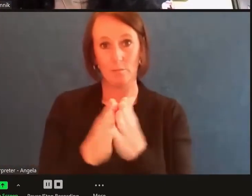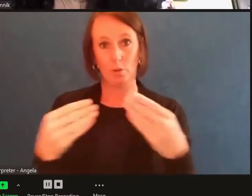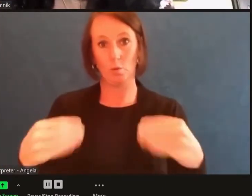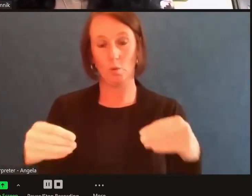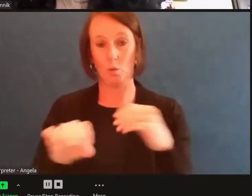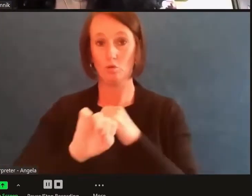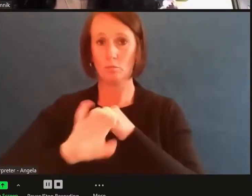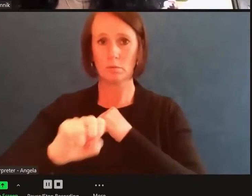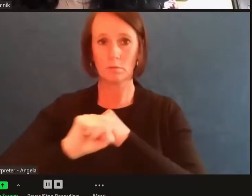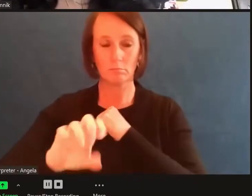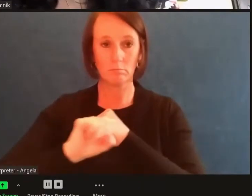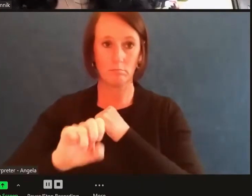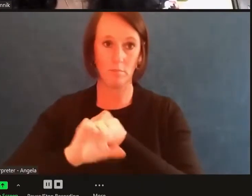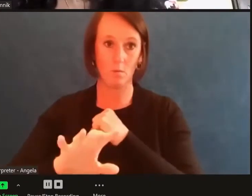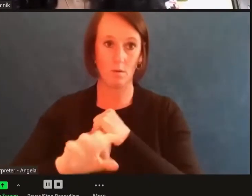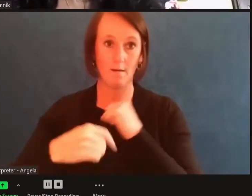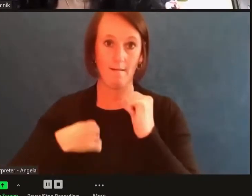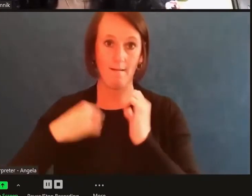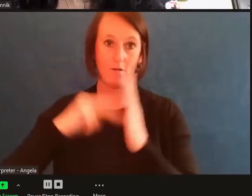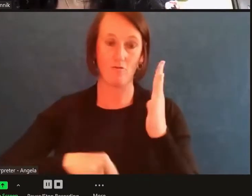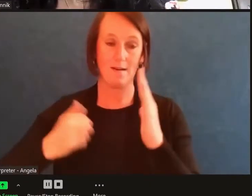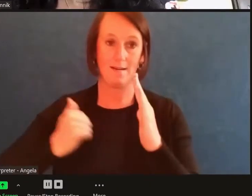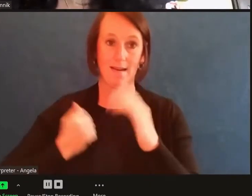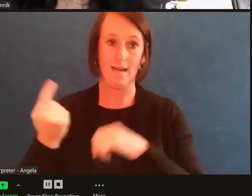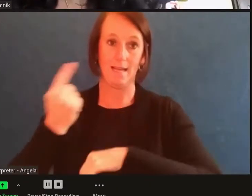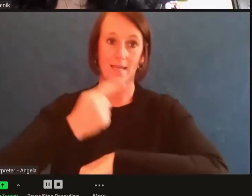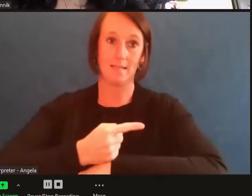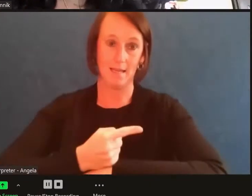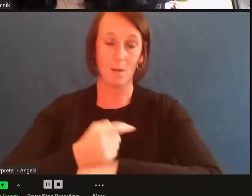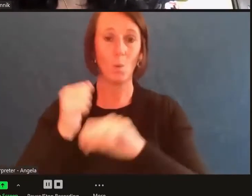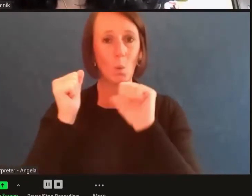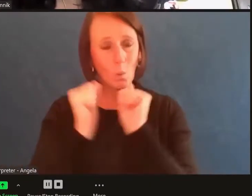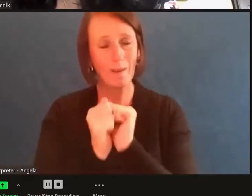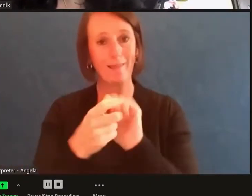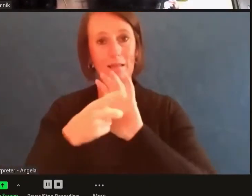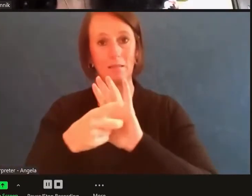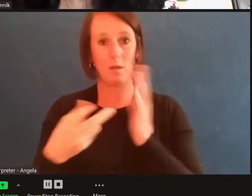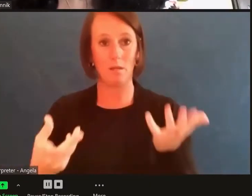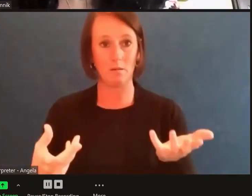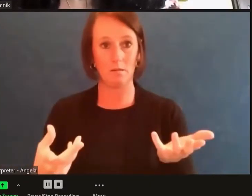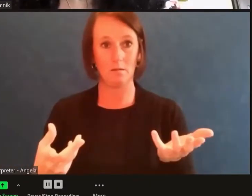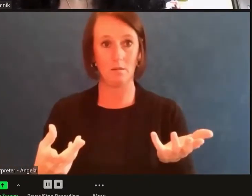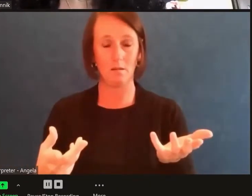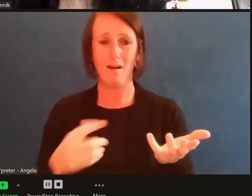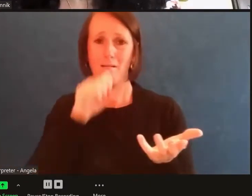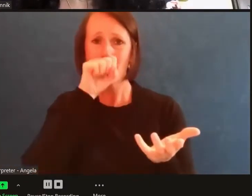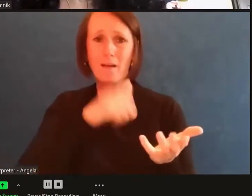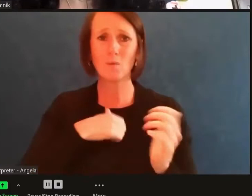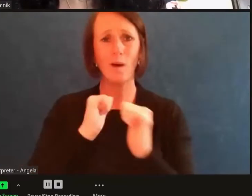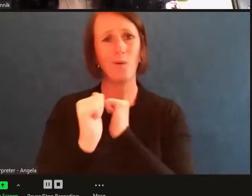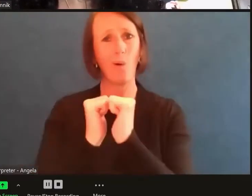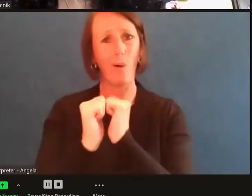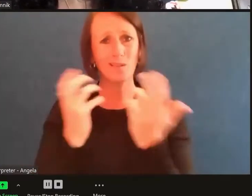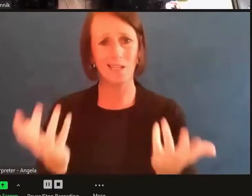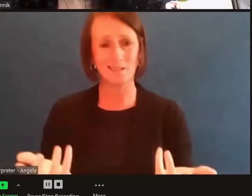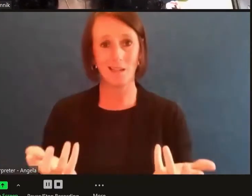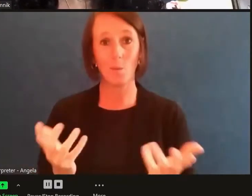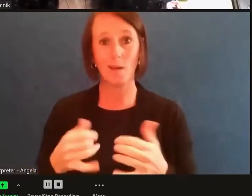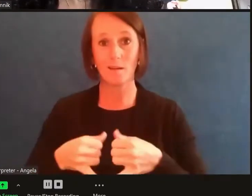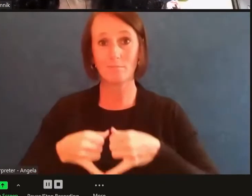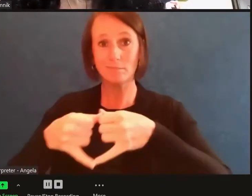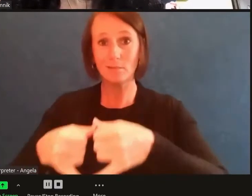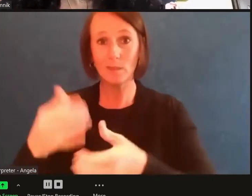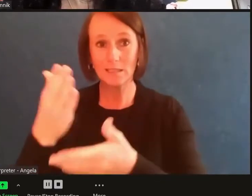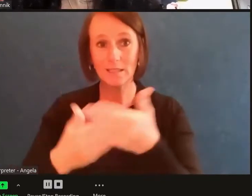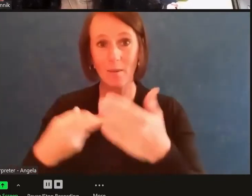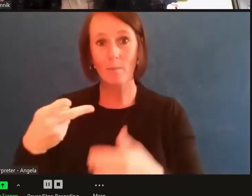promote I Read Canadian Day with displays. I'd love to have a contest where we could award some sort of wonderful prize to